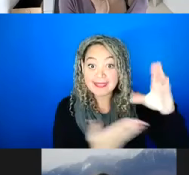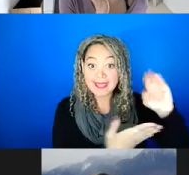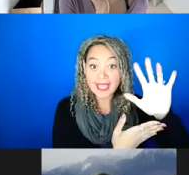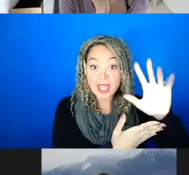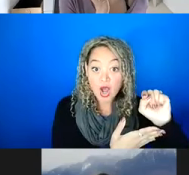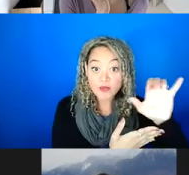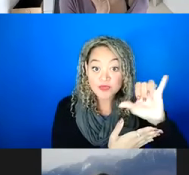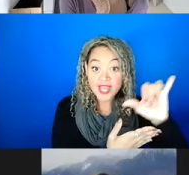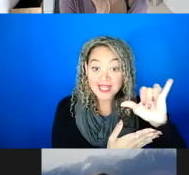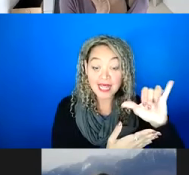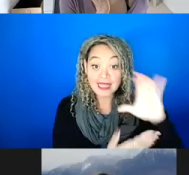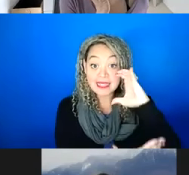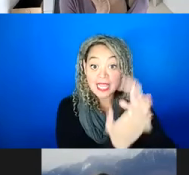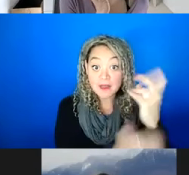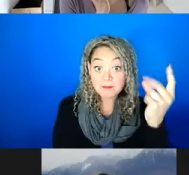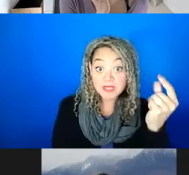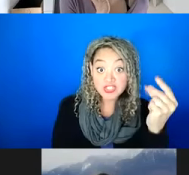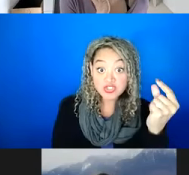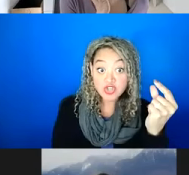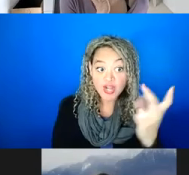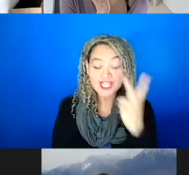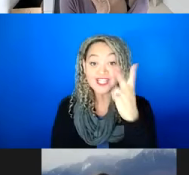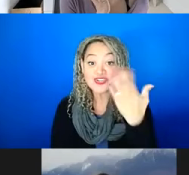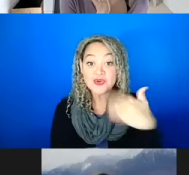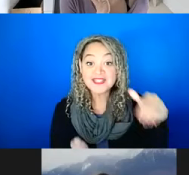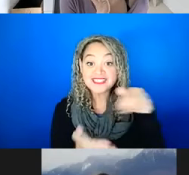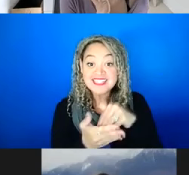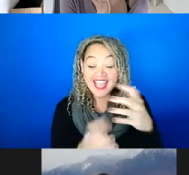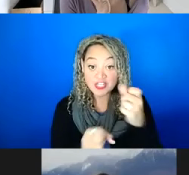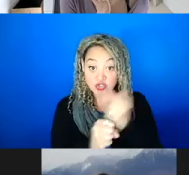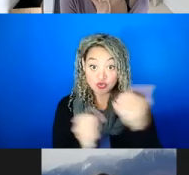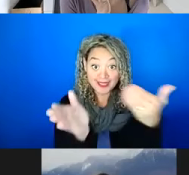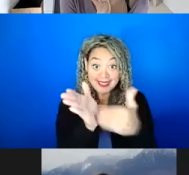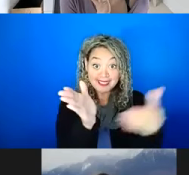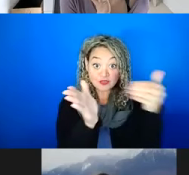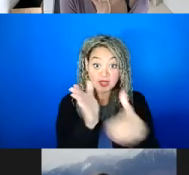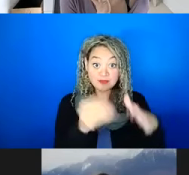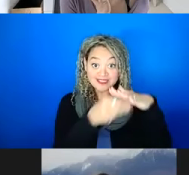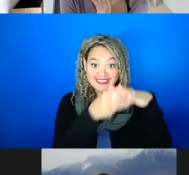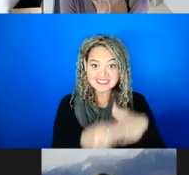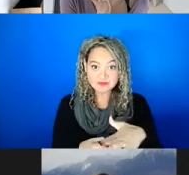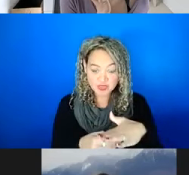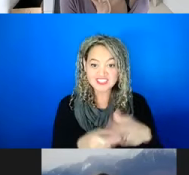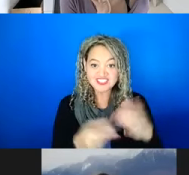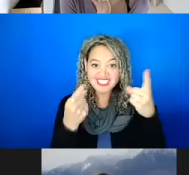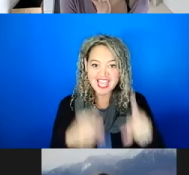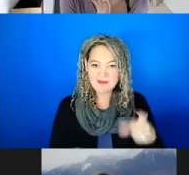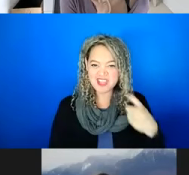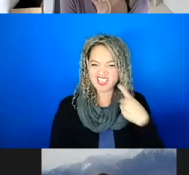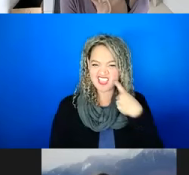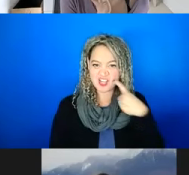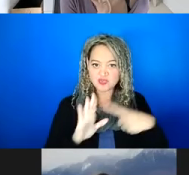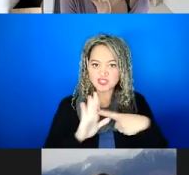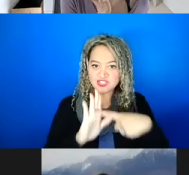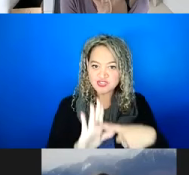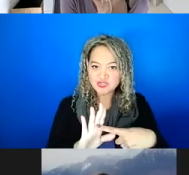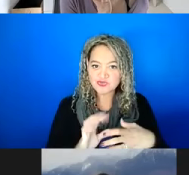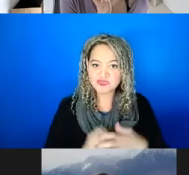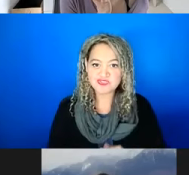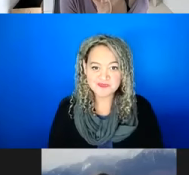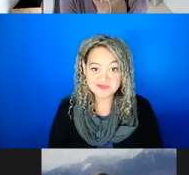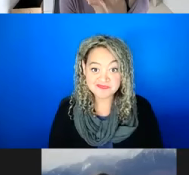dog and then see it again, you get this classic repetition suppression phenomena that I just showed you.